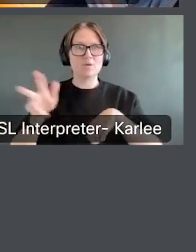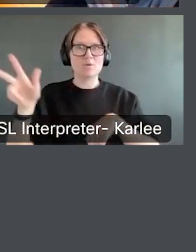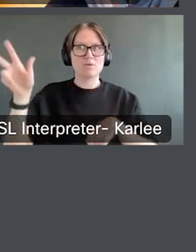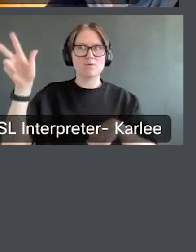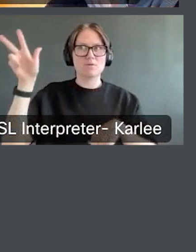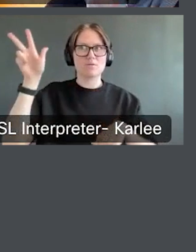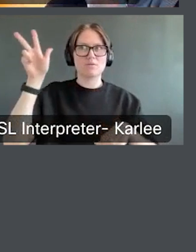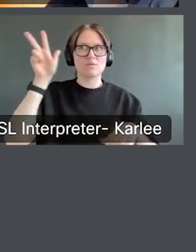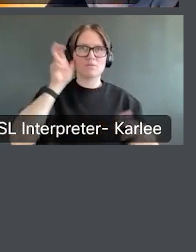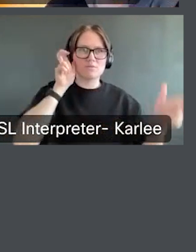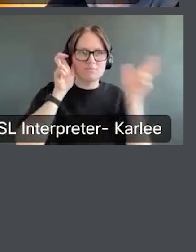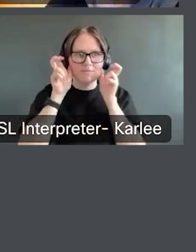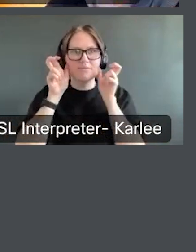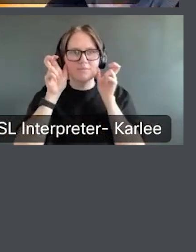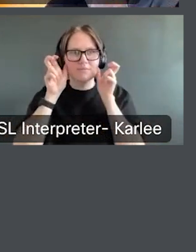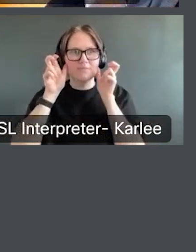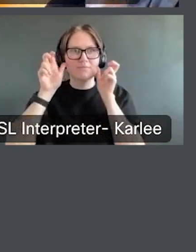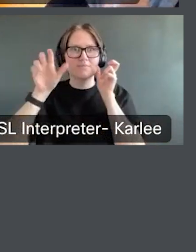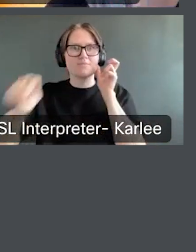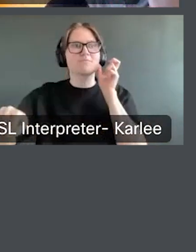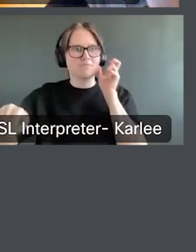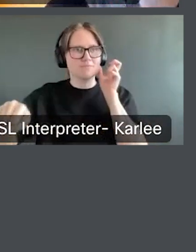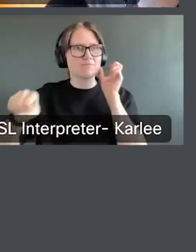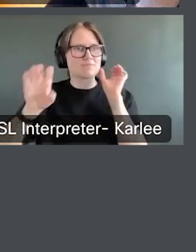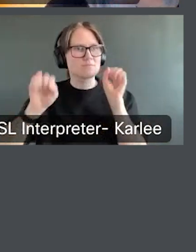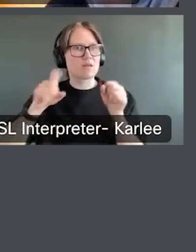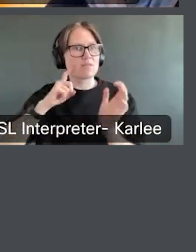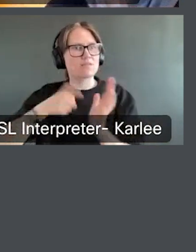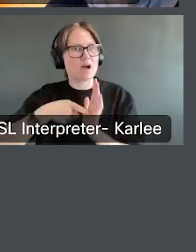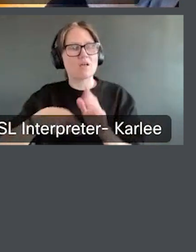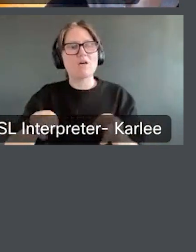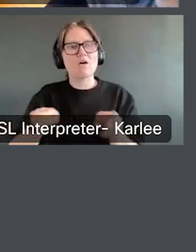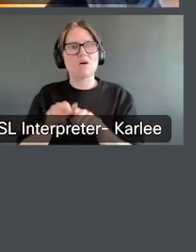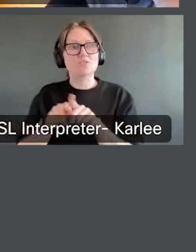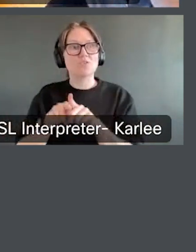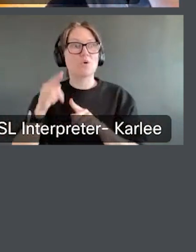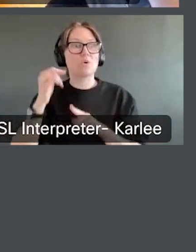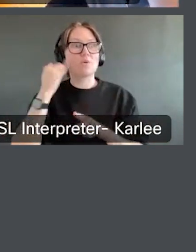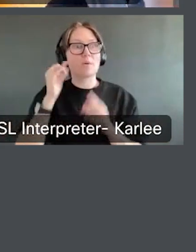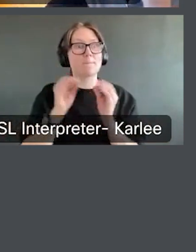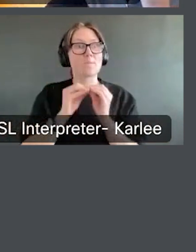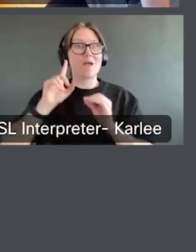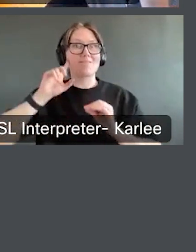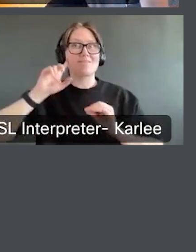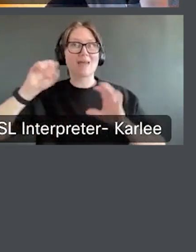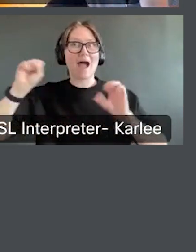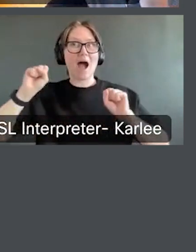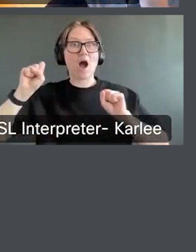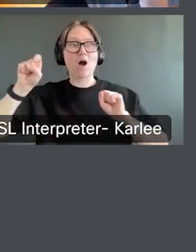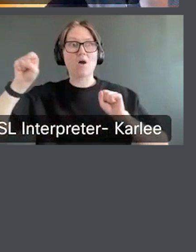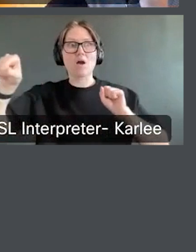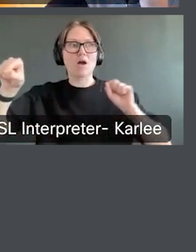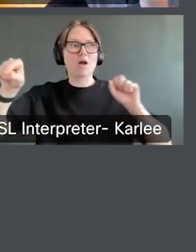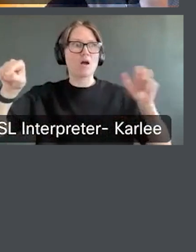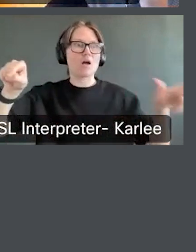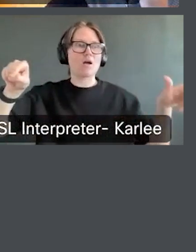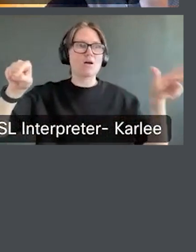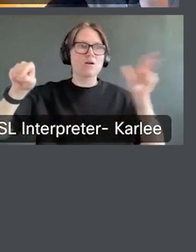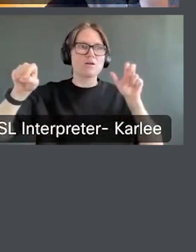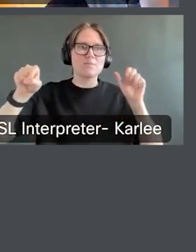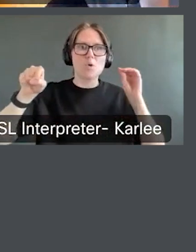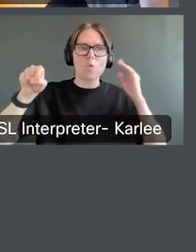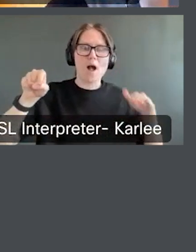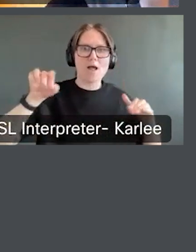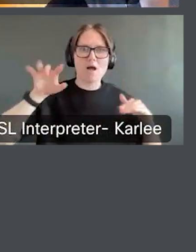the other, and in loudness between one ear and the other. And a way to look at this perhaps more